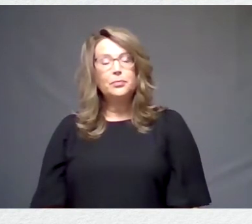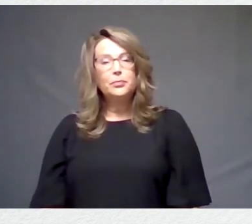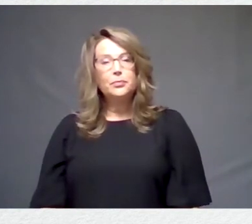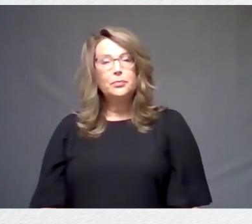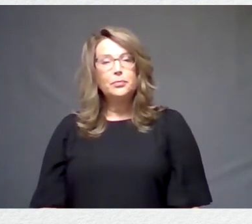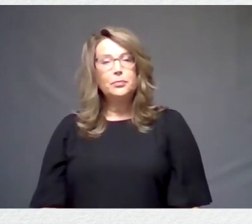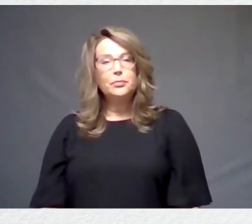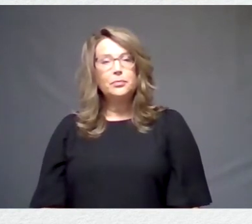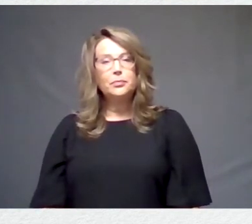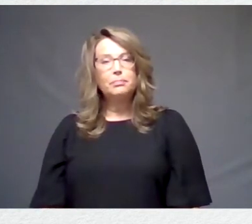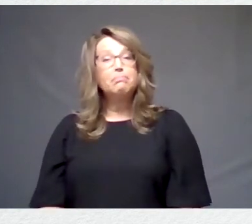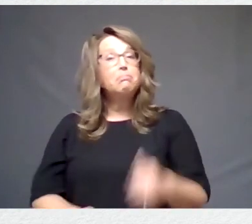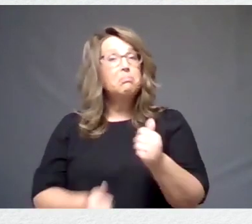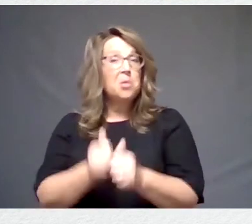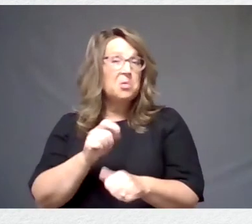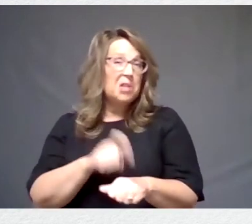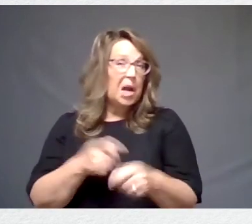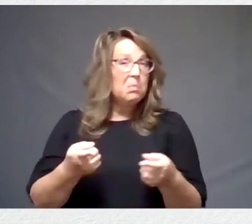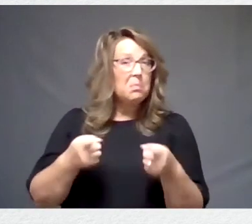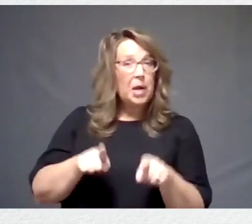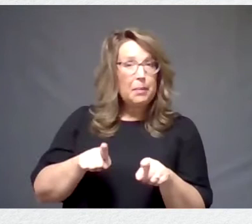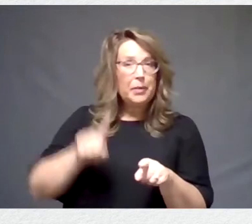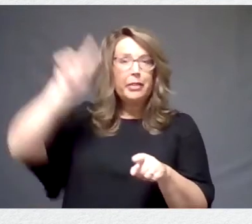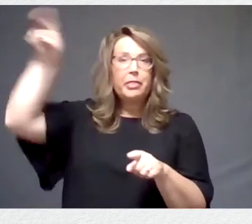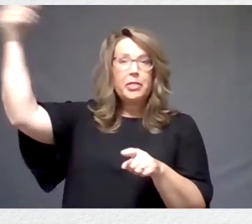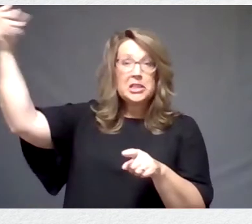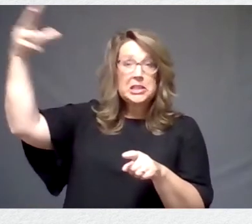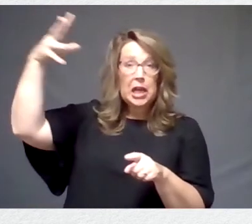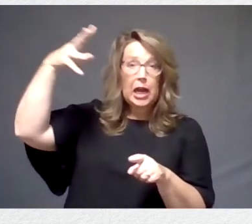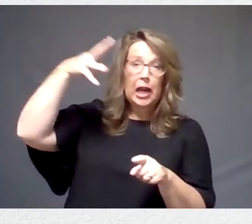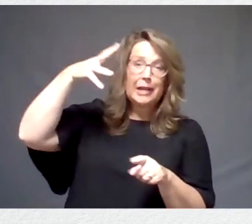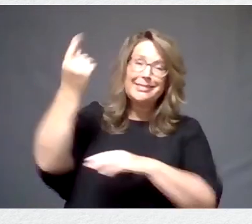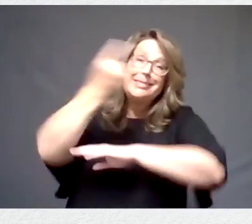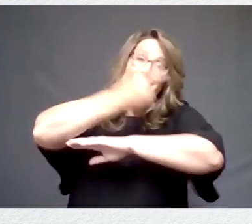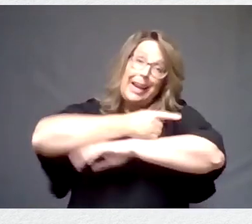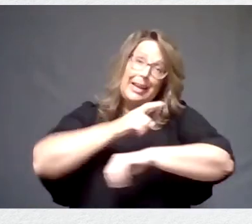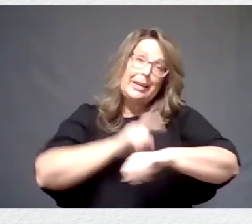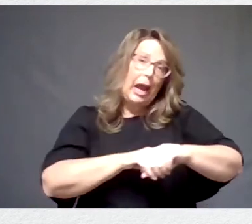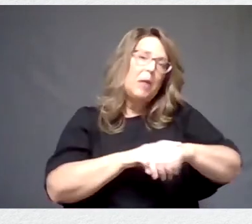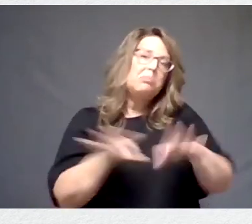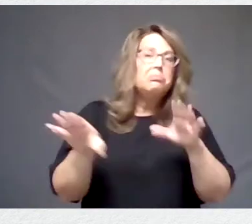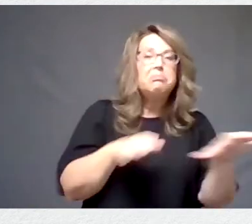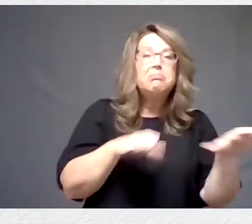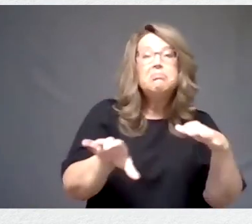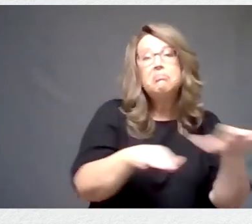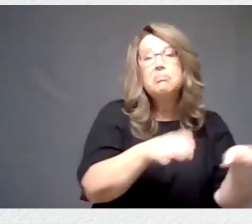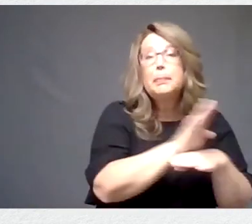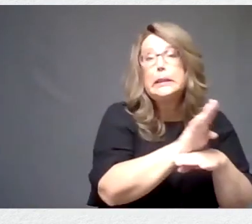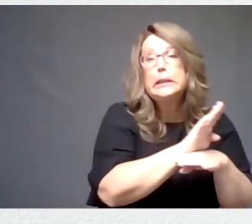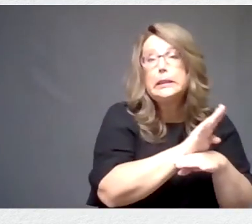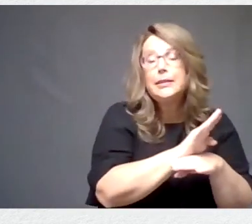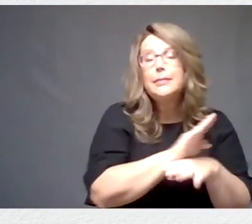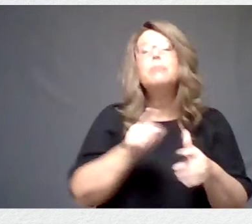Generally, how it works is that when the sun is out, it is daytime and we do stuff. The rest of the time is night, when it is